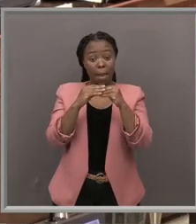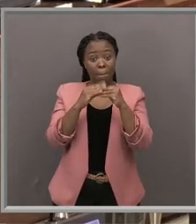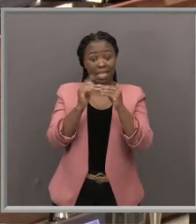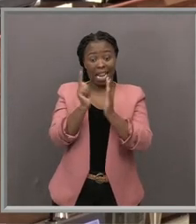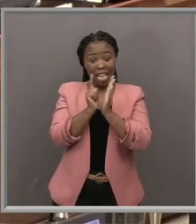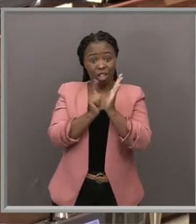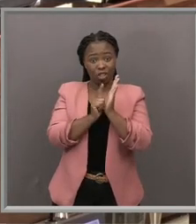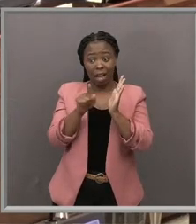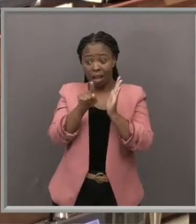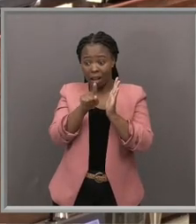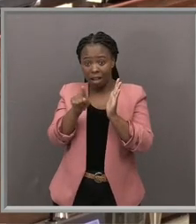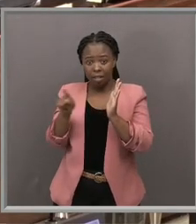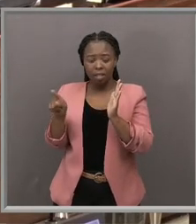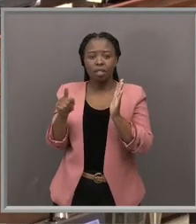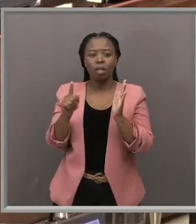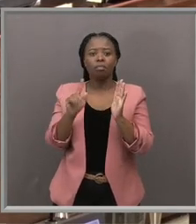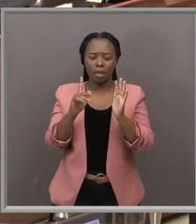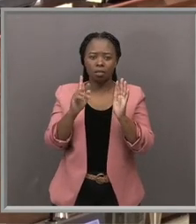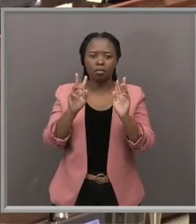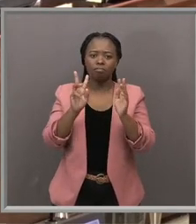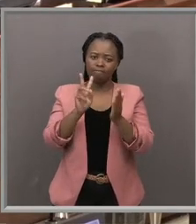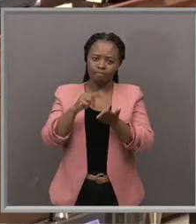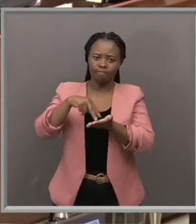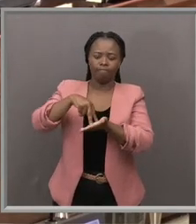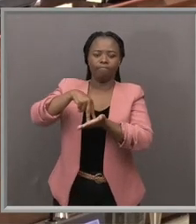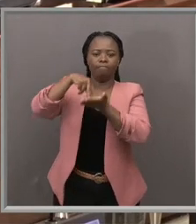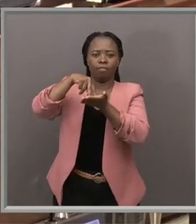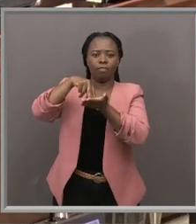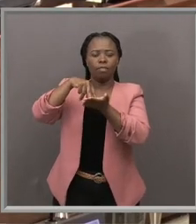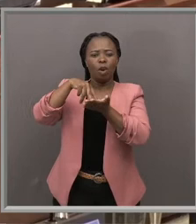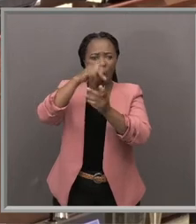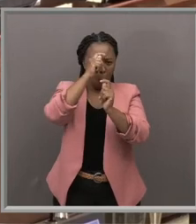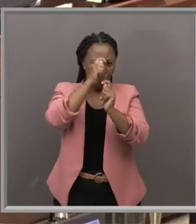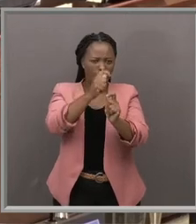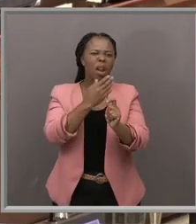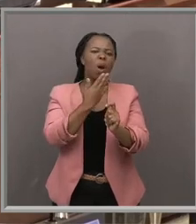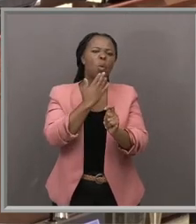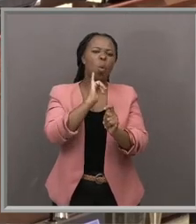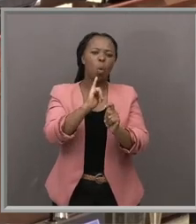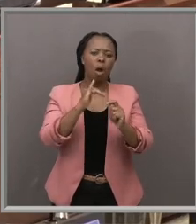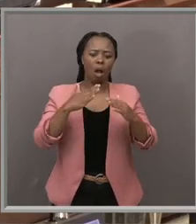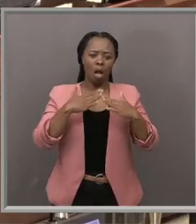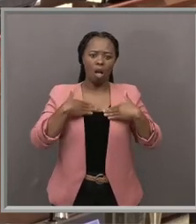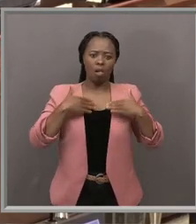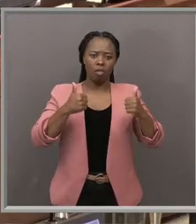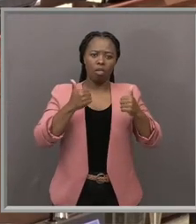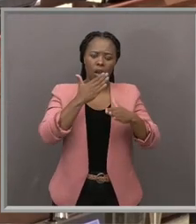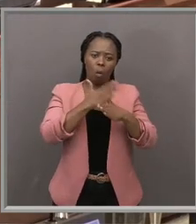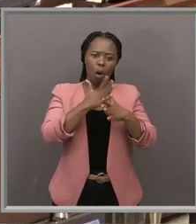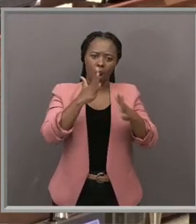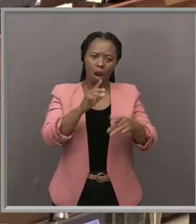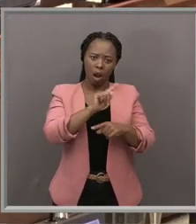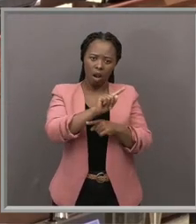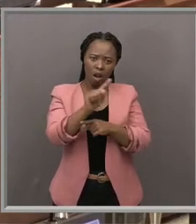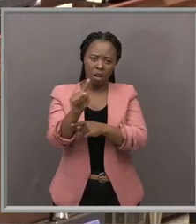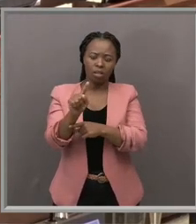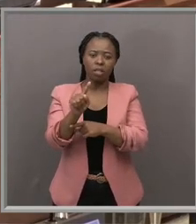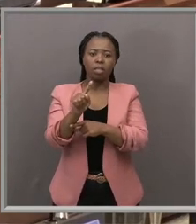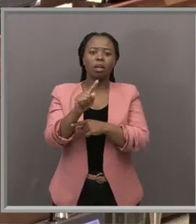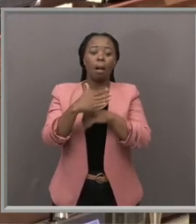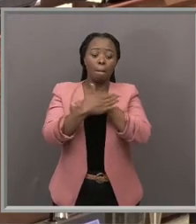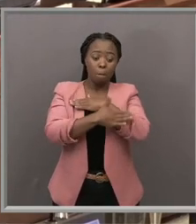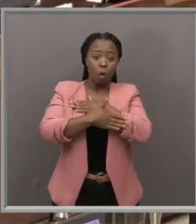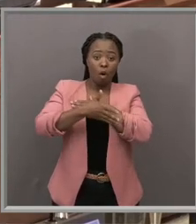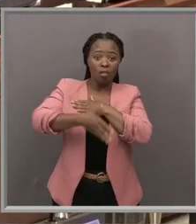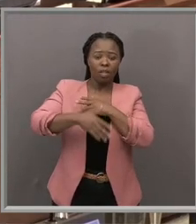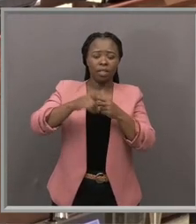to rise to, in honor of our healthcare workers, the healthcare workers of our province, of our country, and